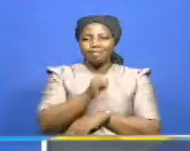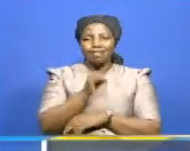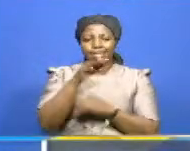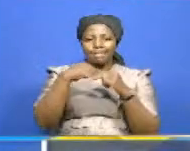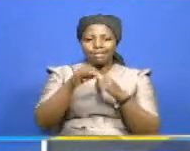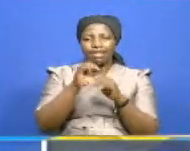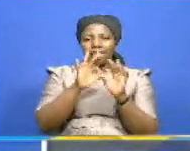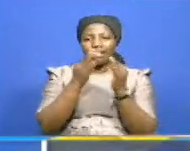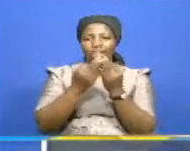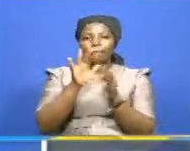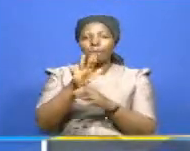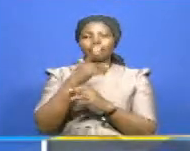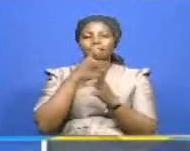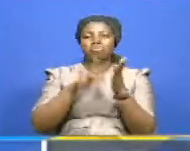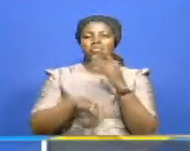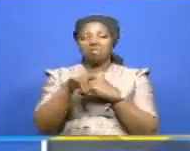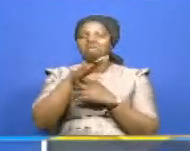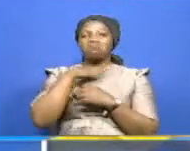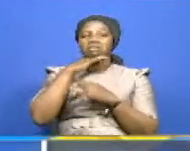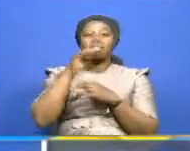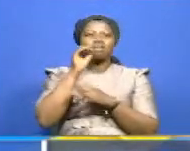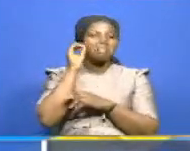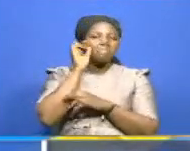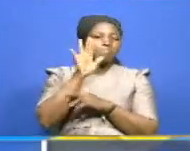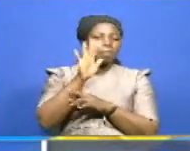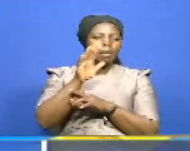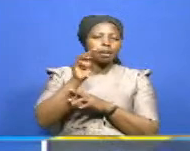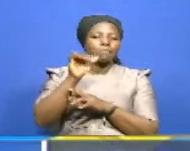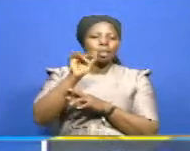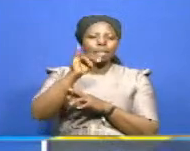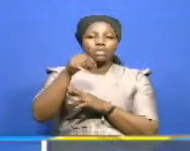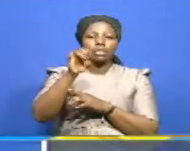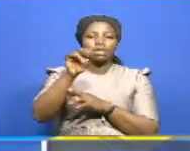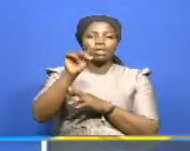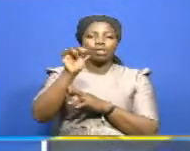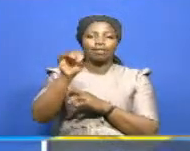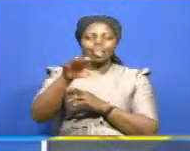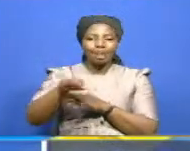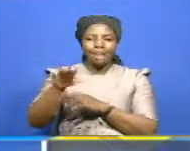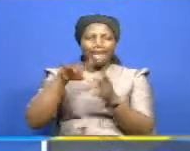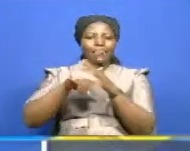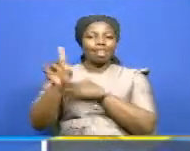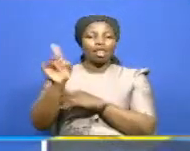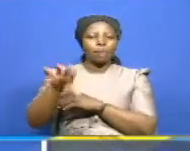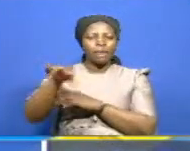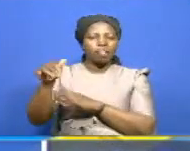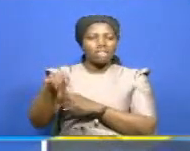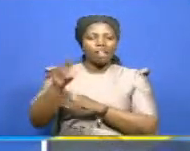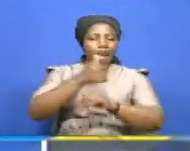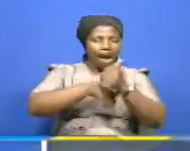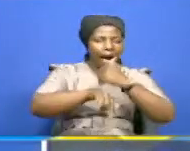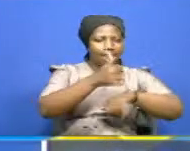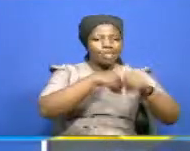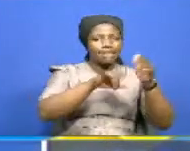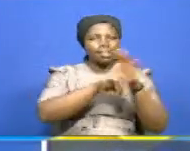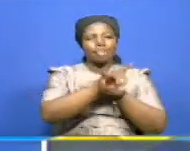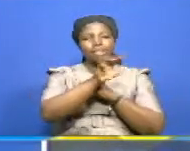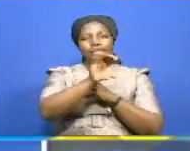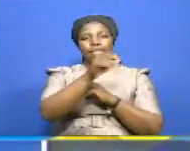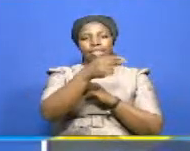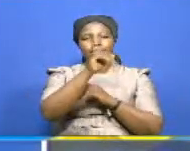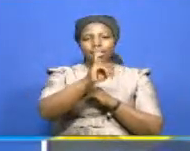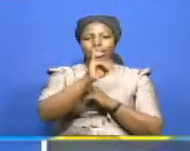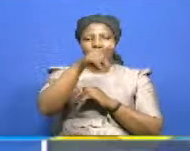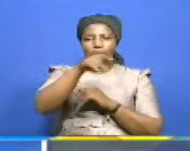on at his home in Majengo area in Nairobi County. Tajiri played leading roles in Chipukizi and Vituko programs